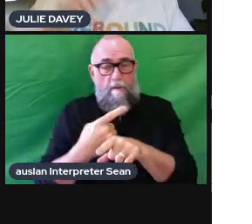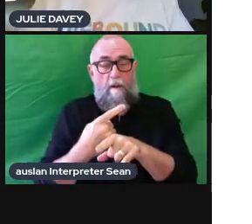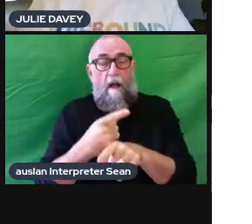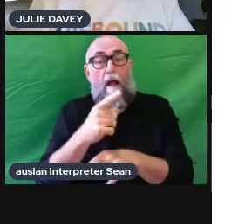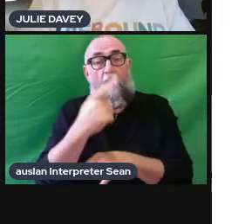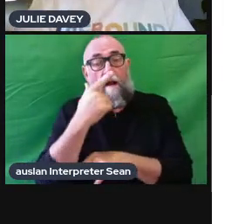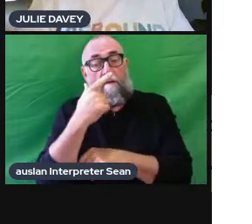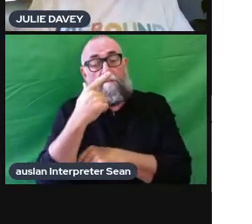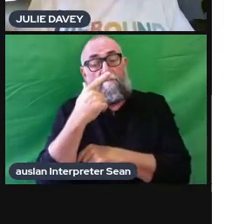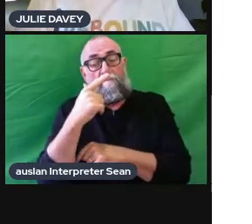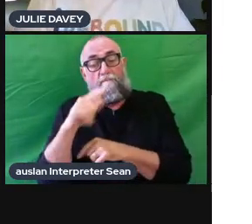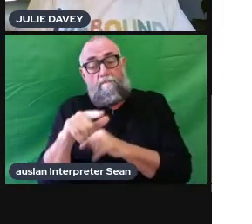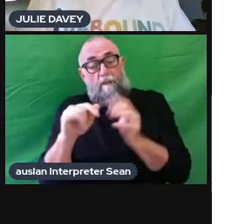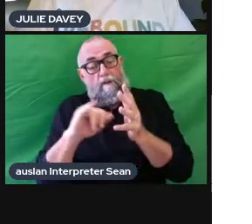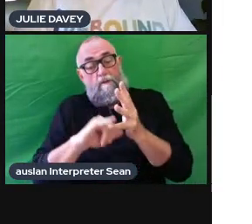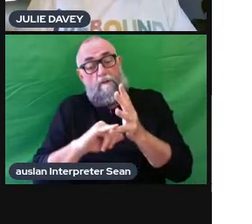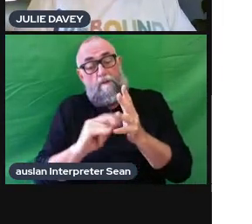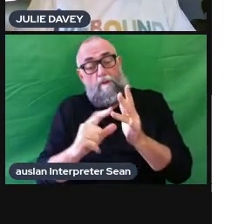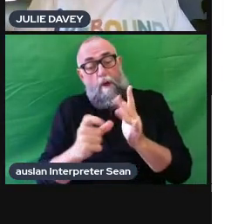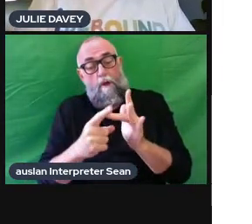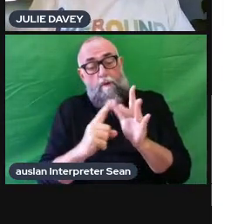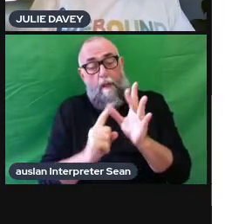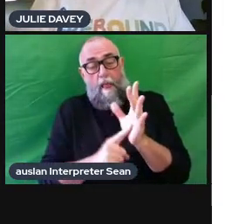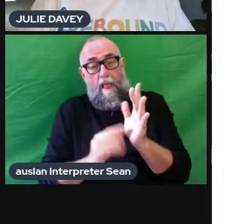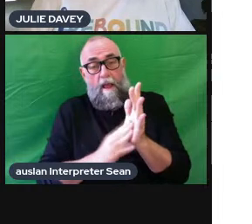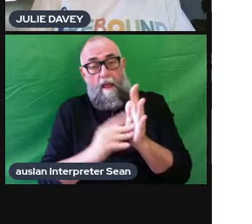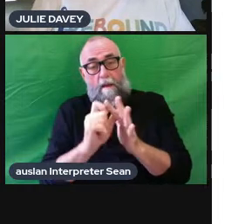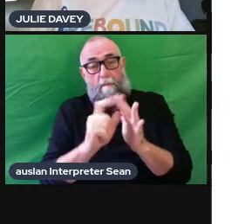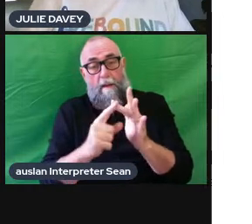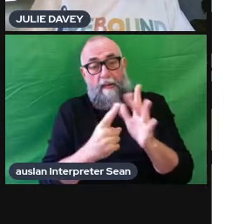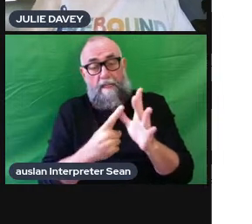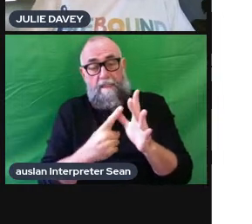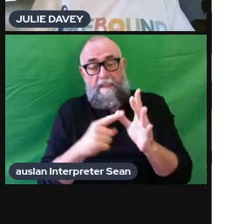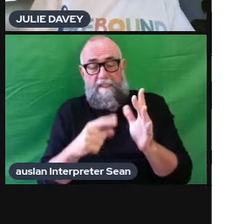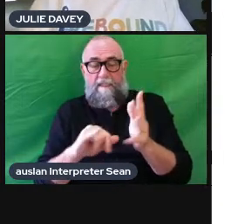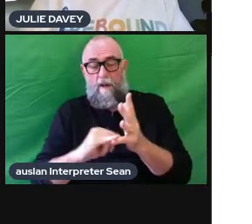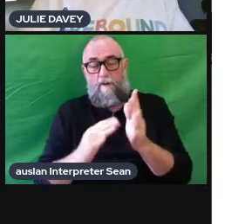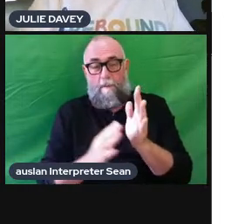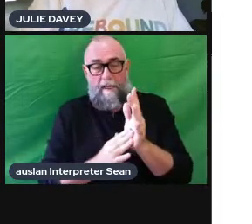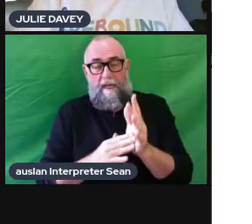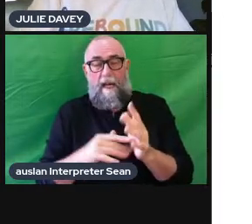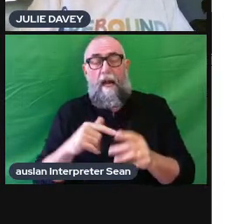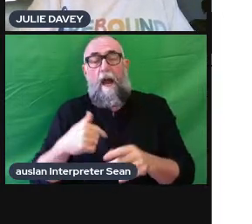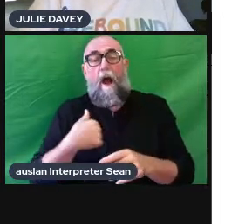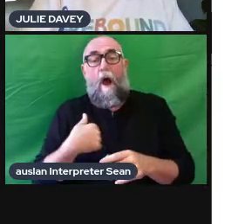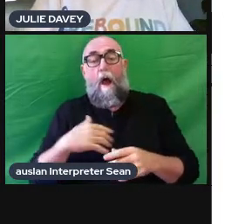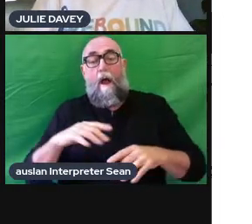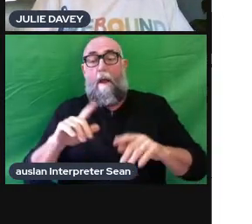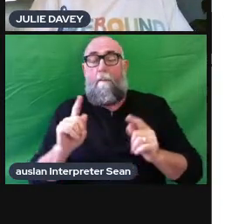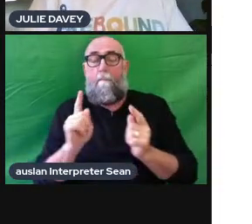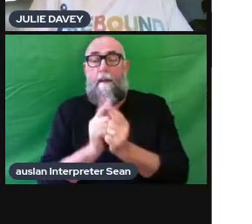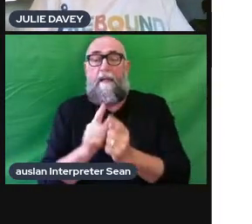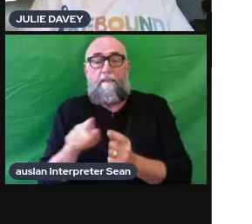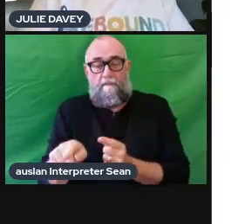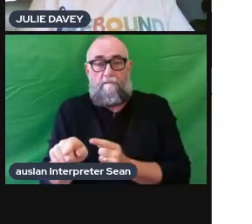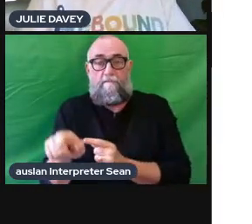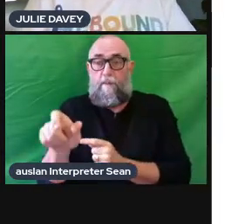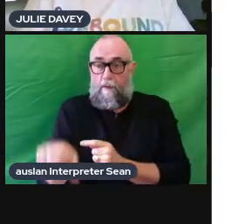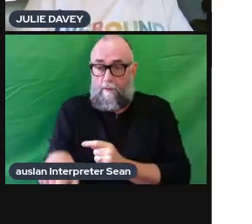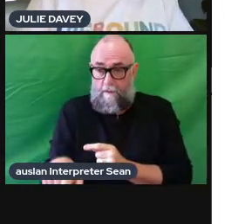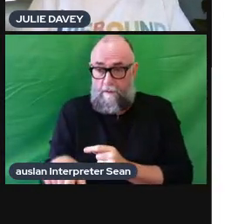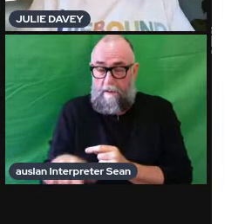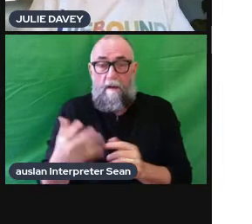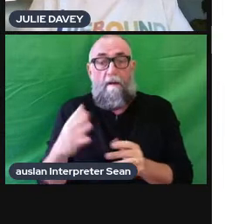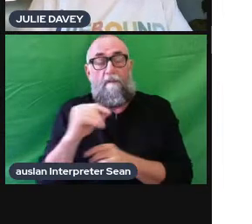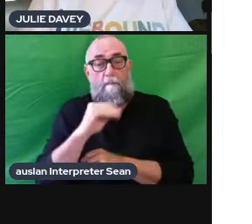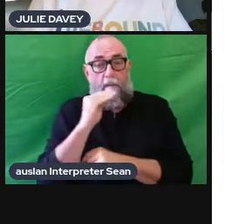met virtually Coralie English, and she invited me to come to a focus group in Melbourne.